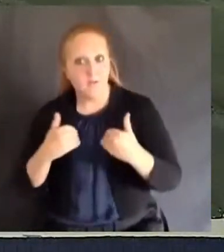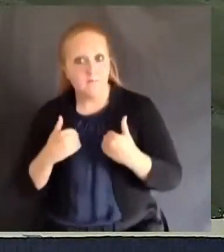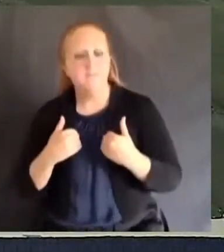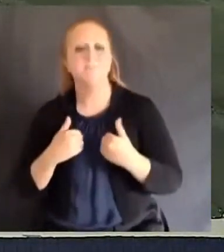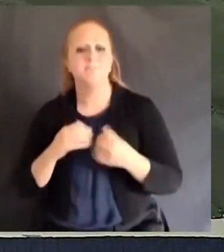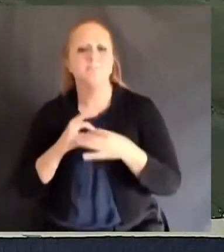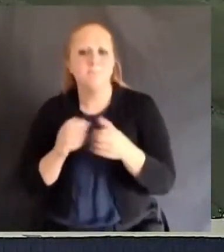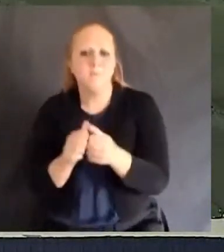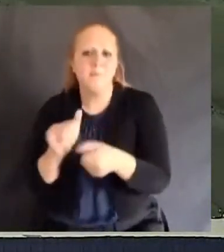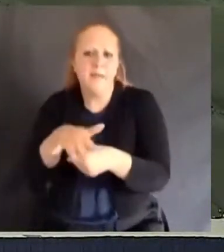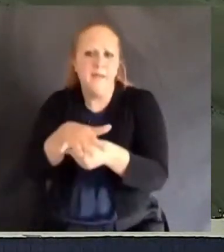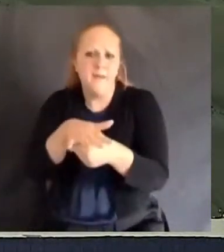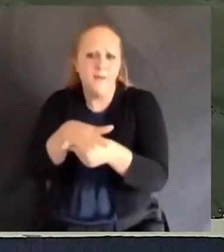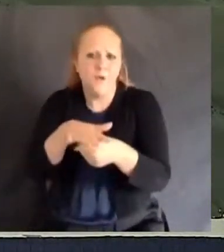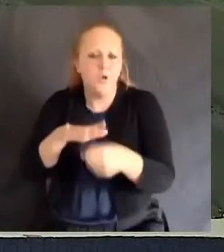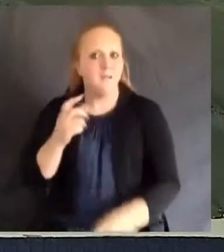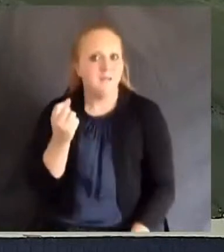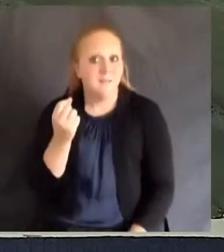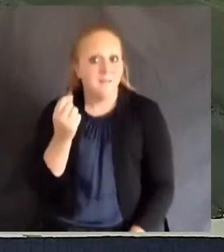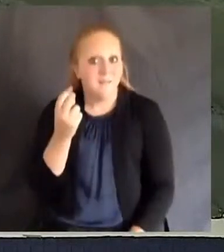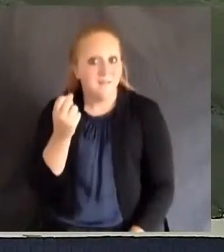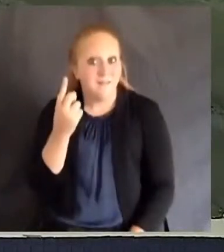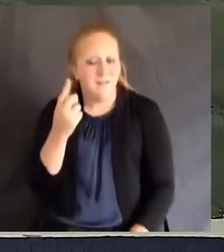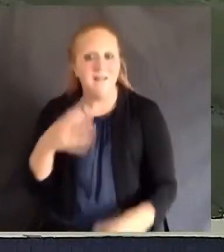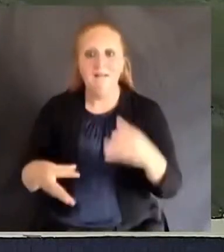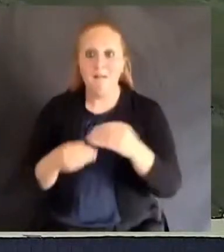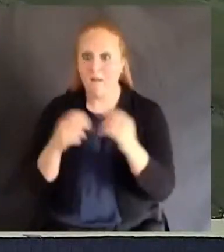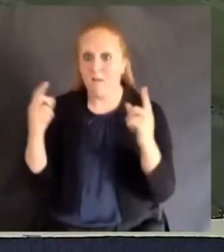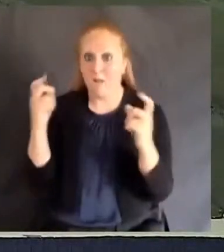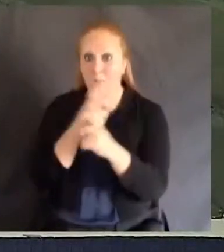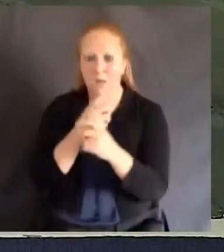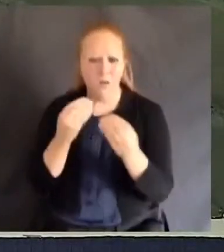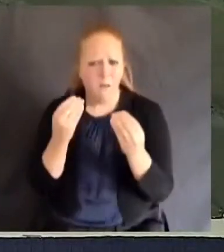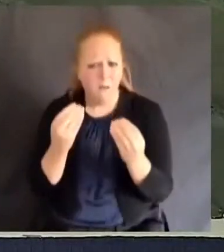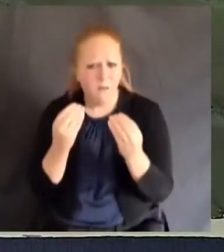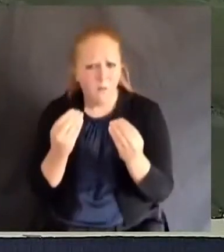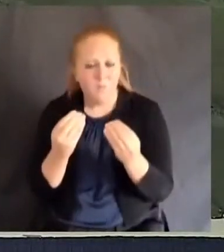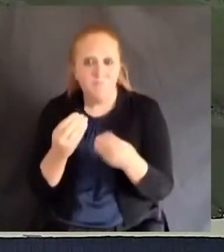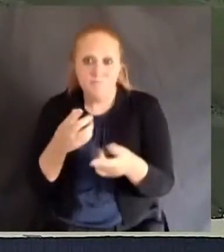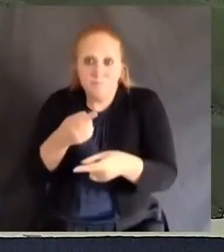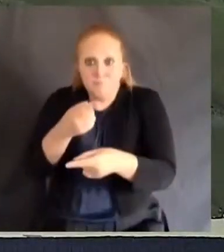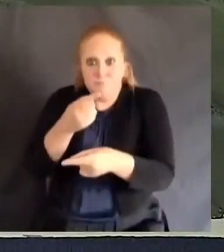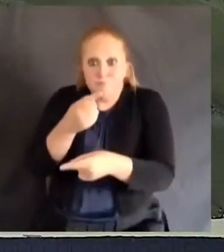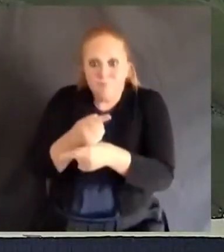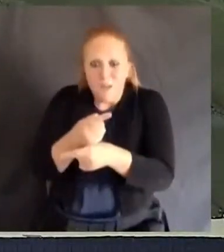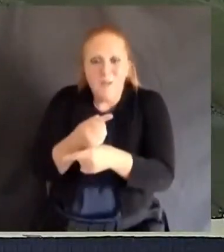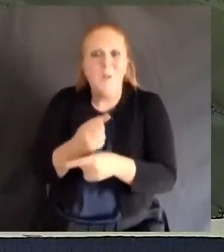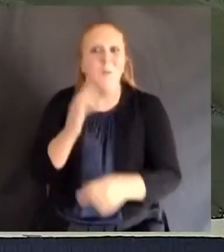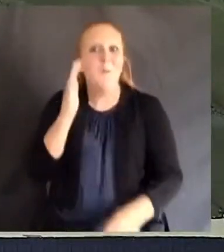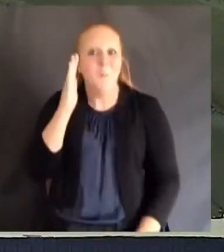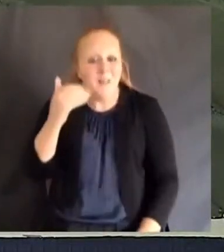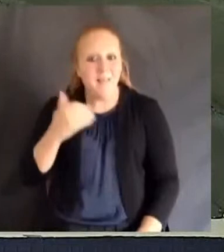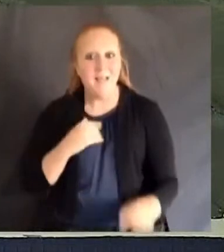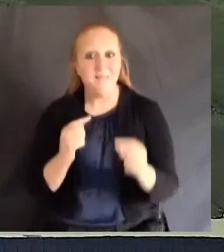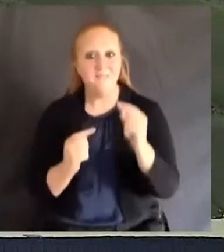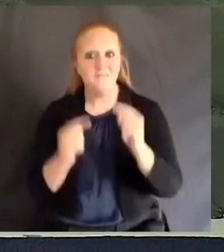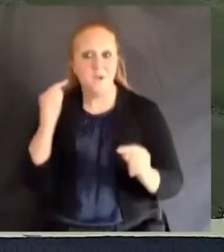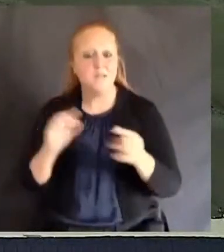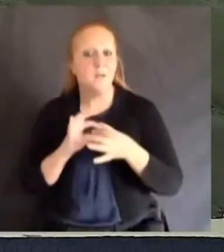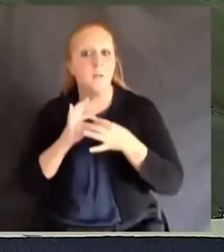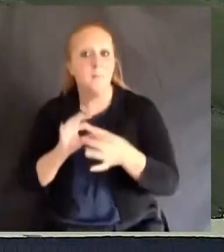variation. But the complicating factor is then you do have a variance in the infection